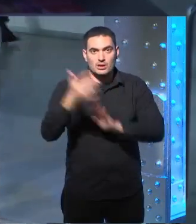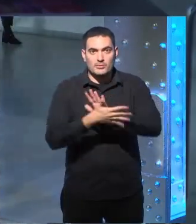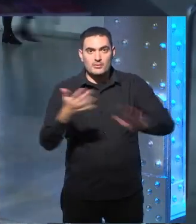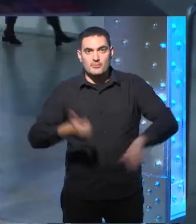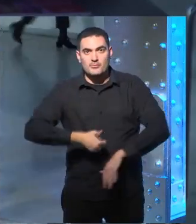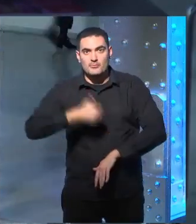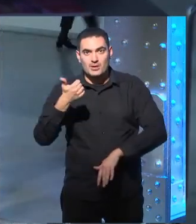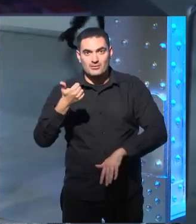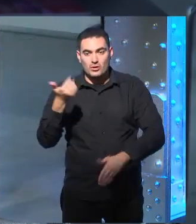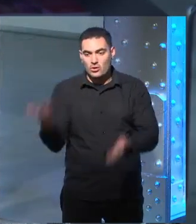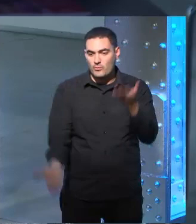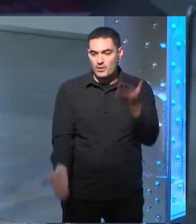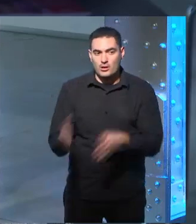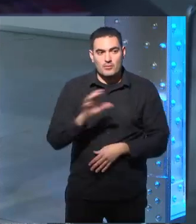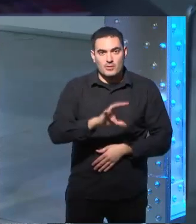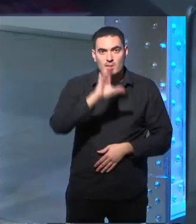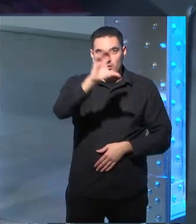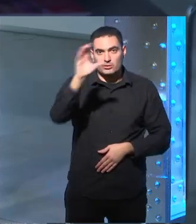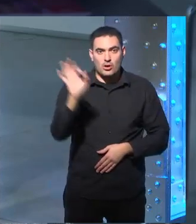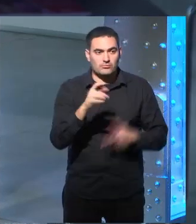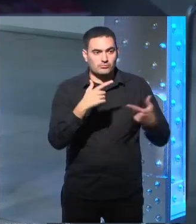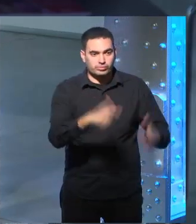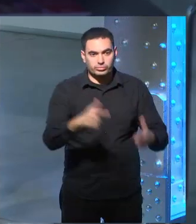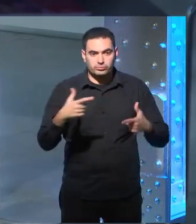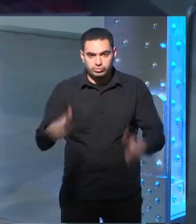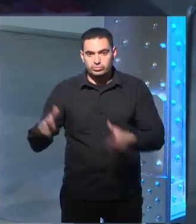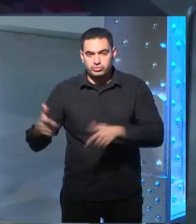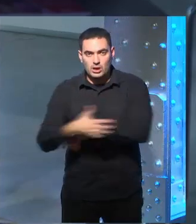society or some developed areas is much faster than